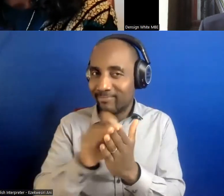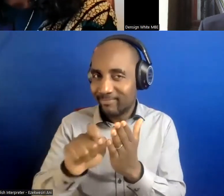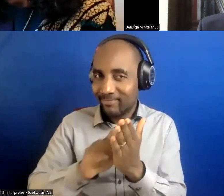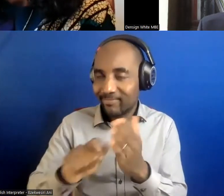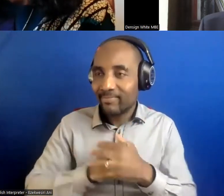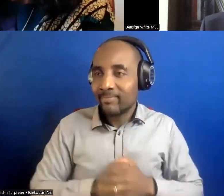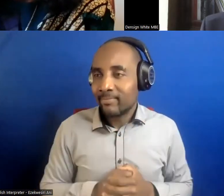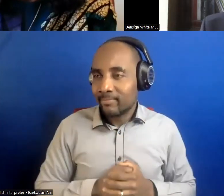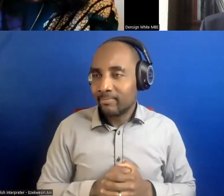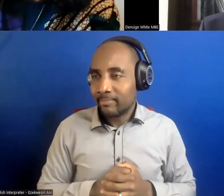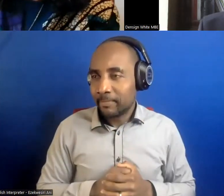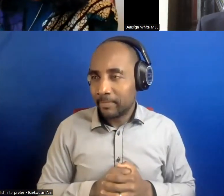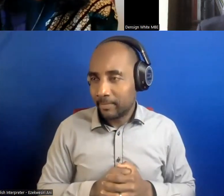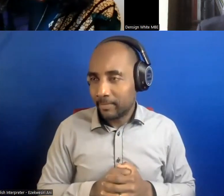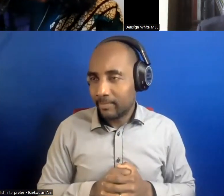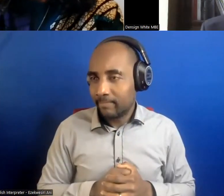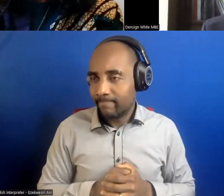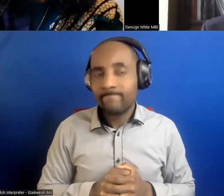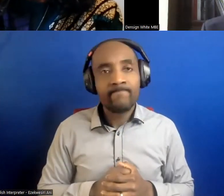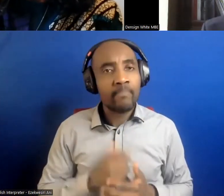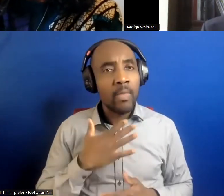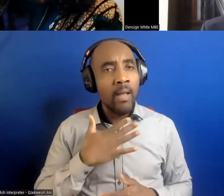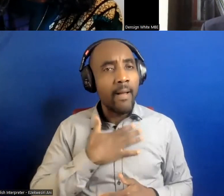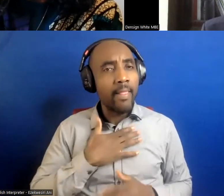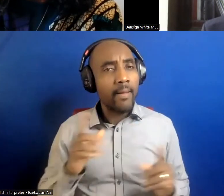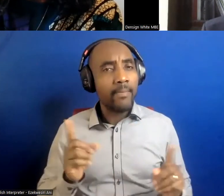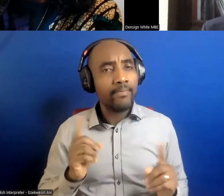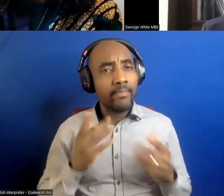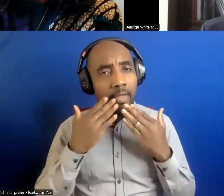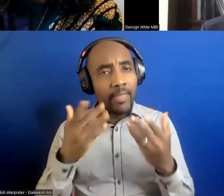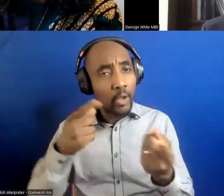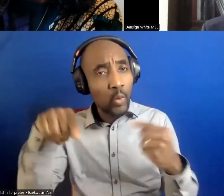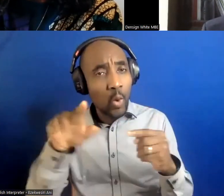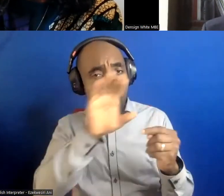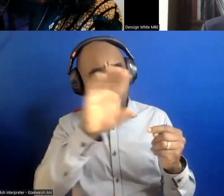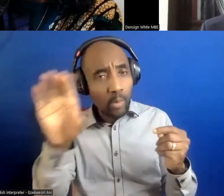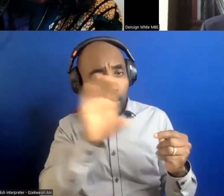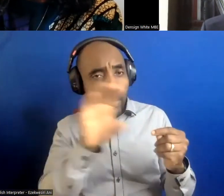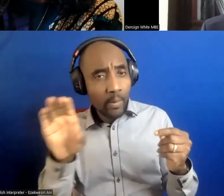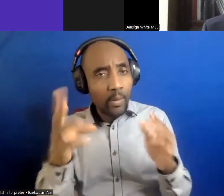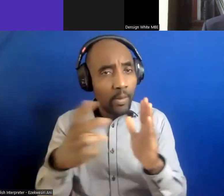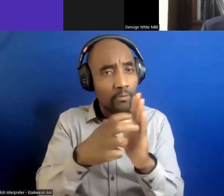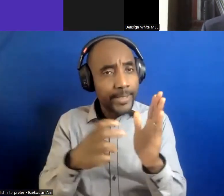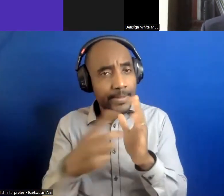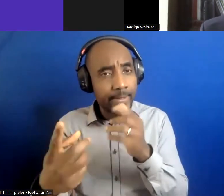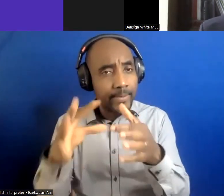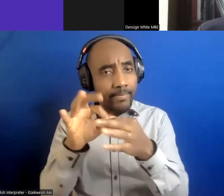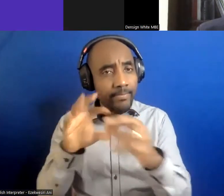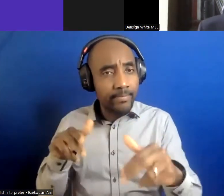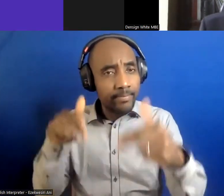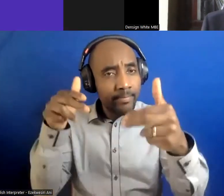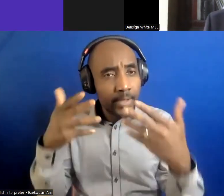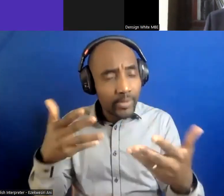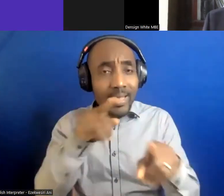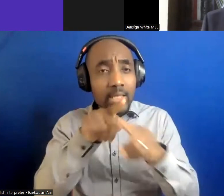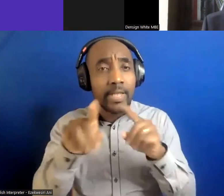I'd just like to basically thank everybody who's participated today, and especially the panel